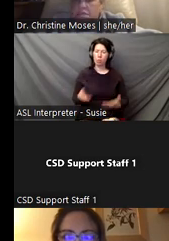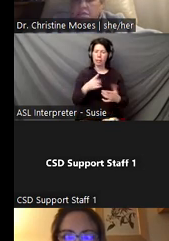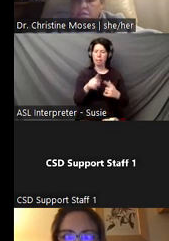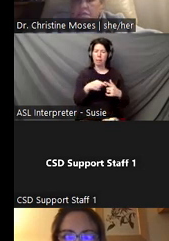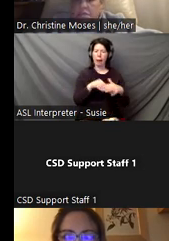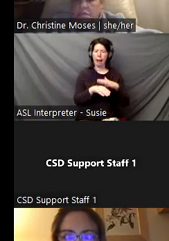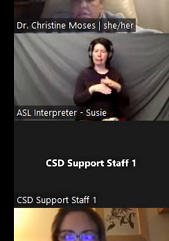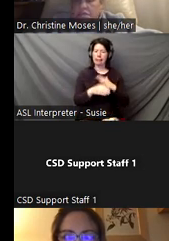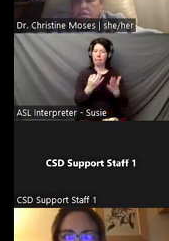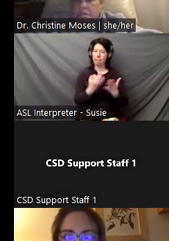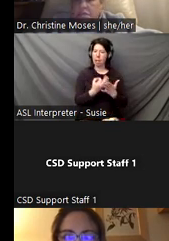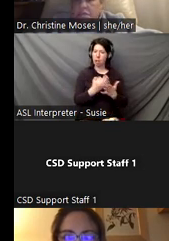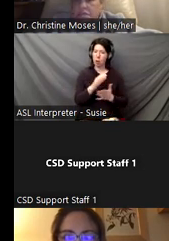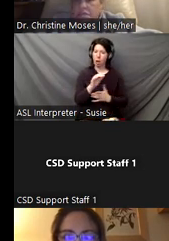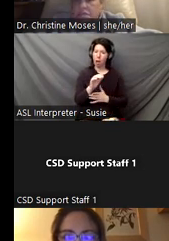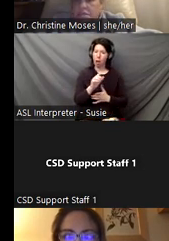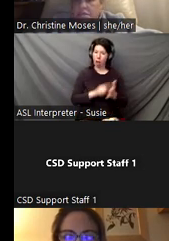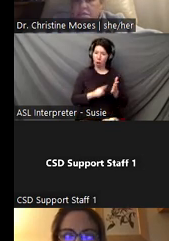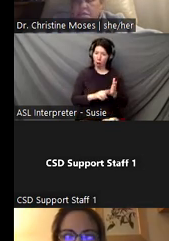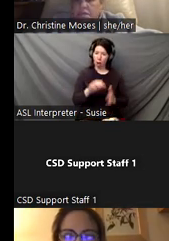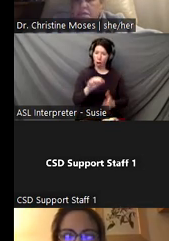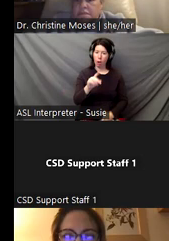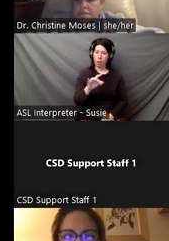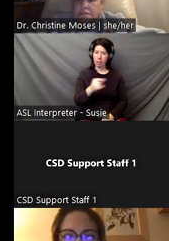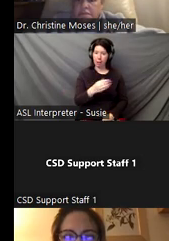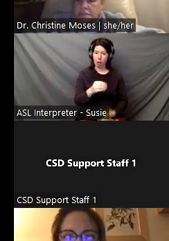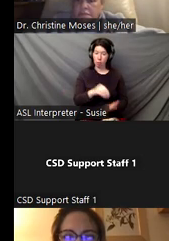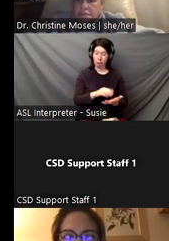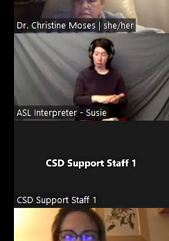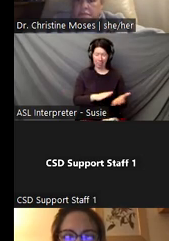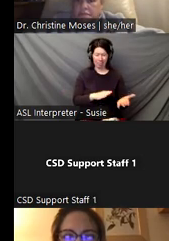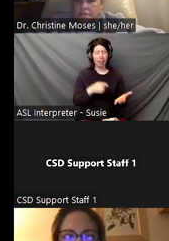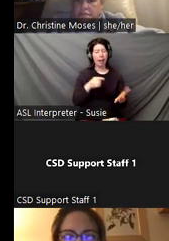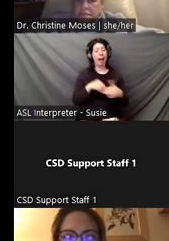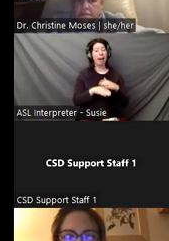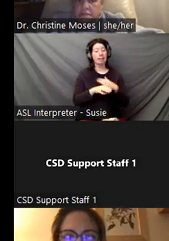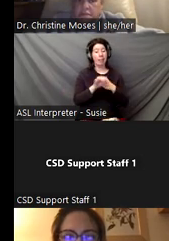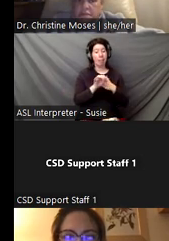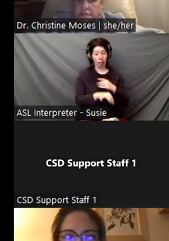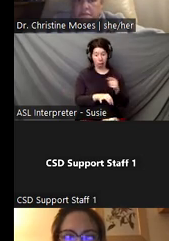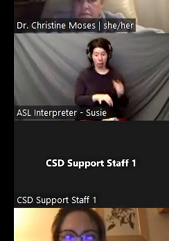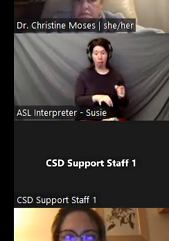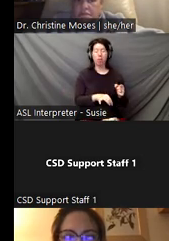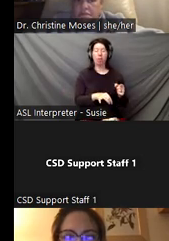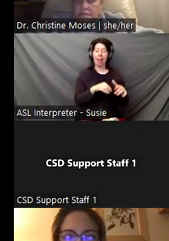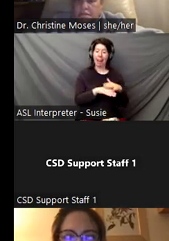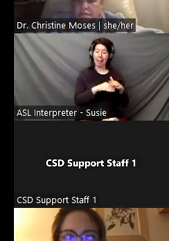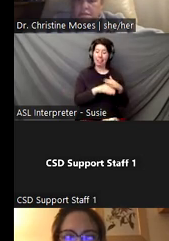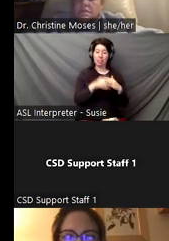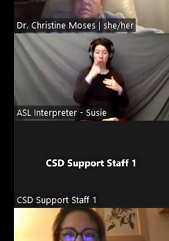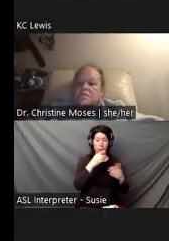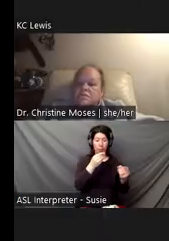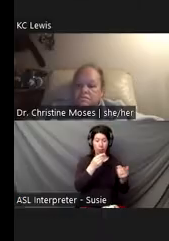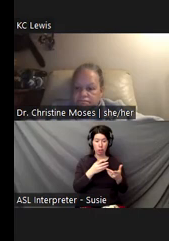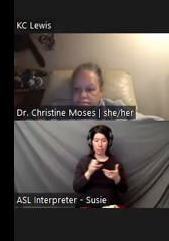financial audits and records, and accessing those records is something that the Access to Information Subcommittee